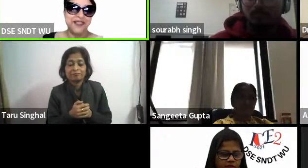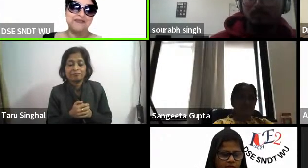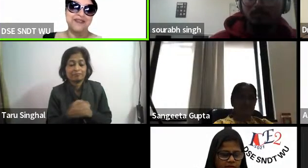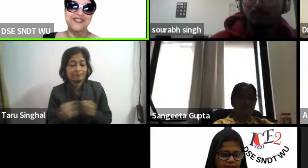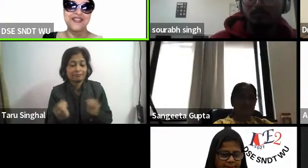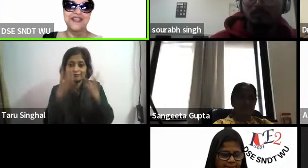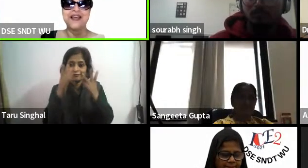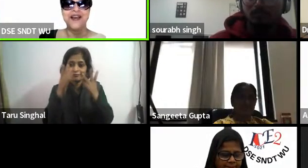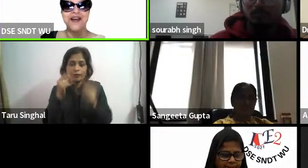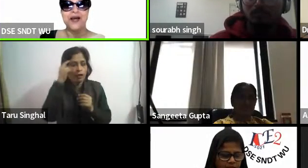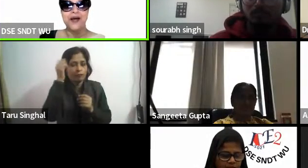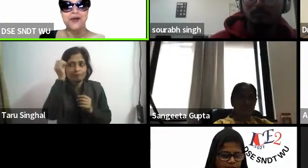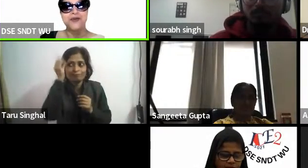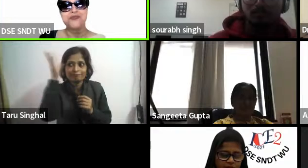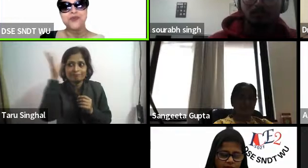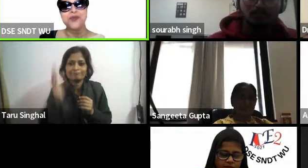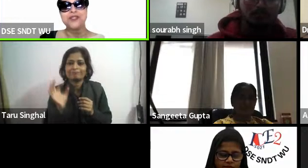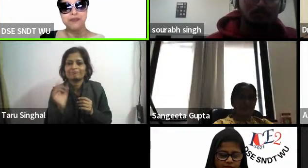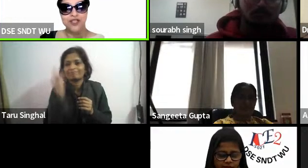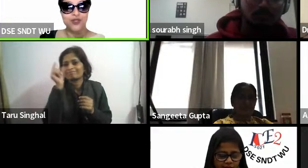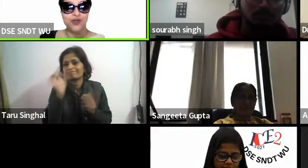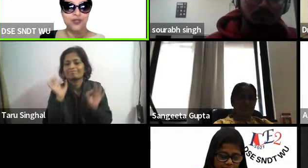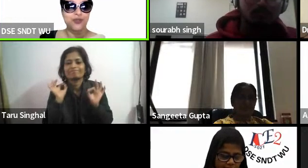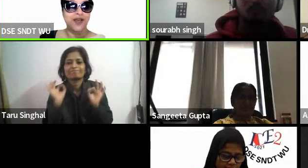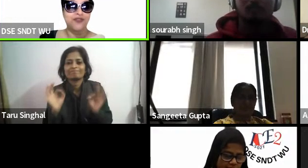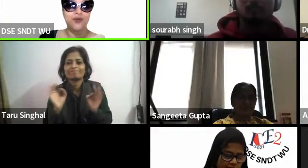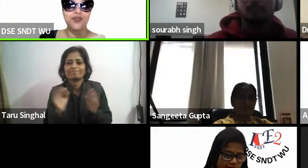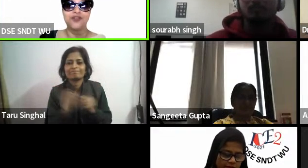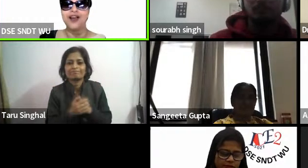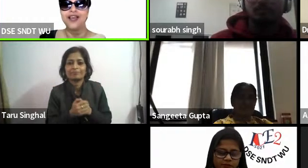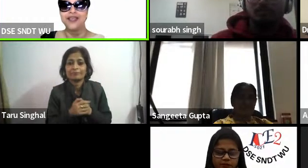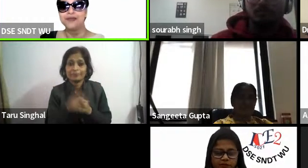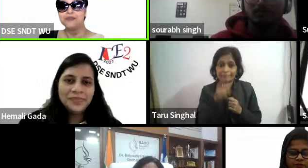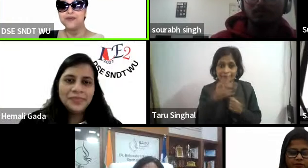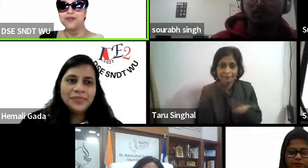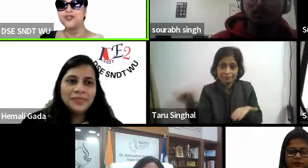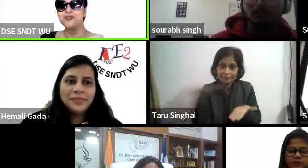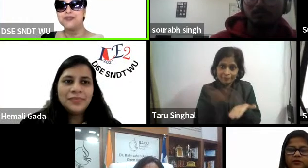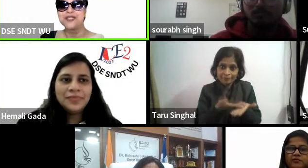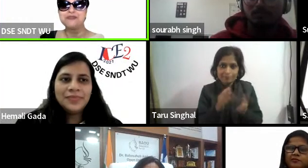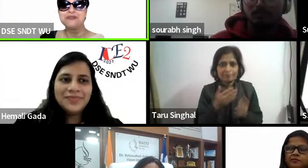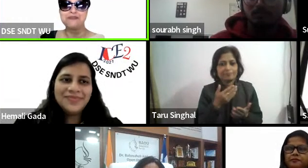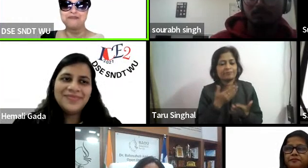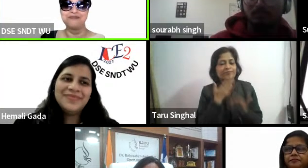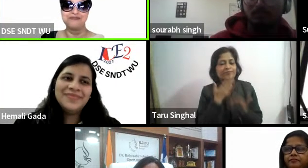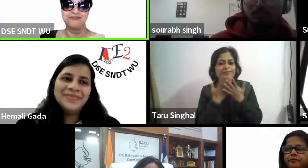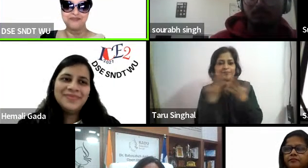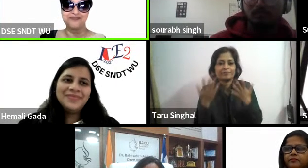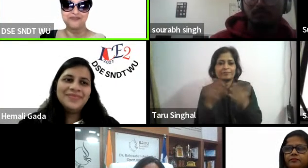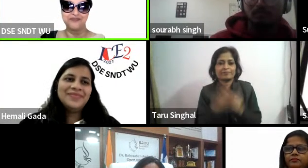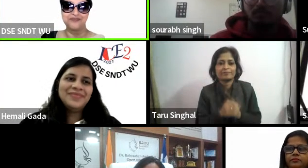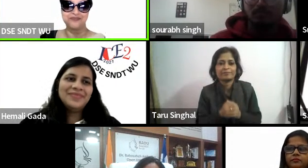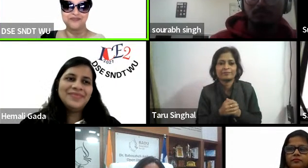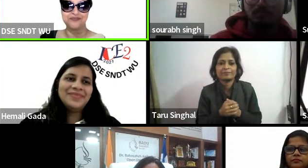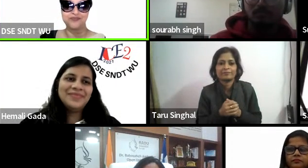enlightening words, I must say. It's a pleasure and honor to have you here. Dr. Panchikar ma'am.